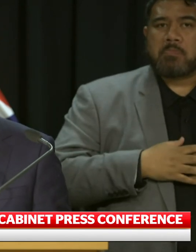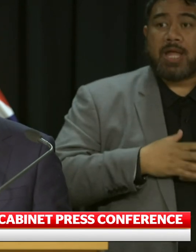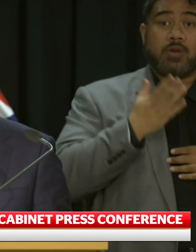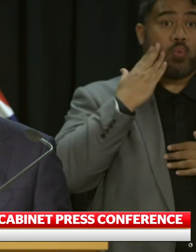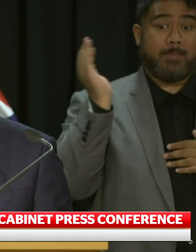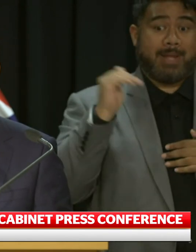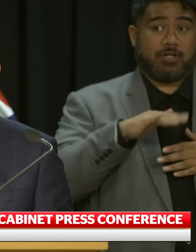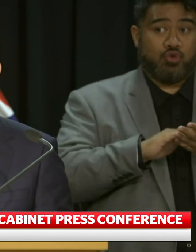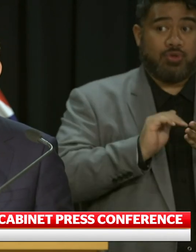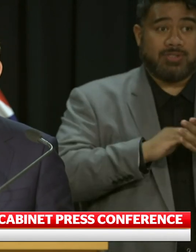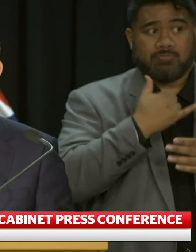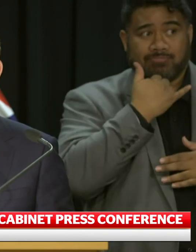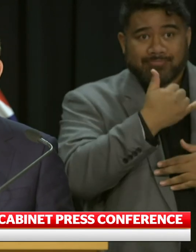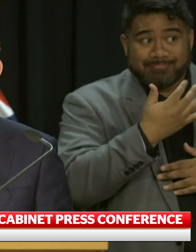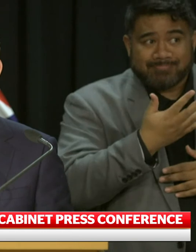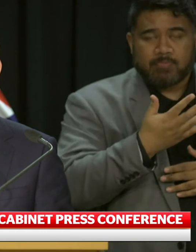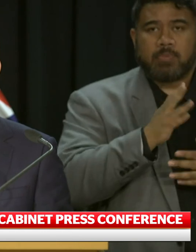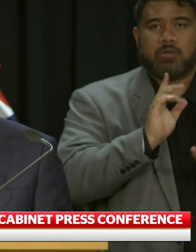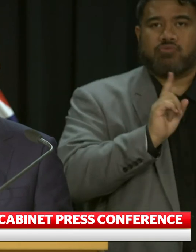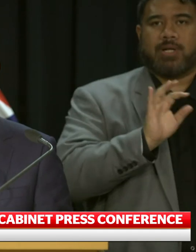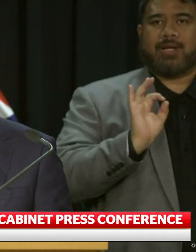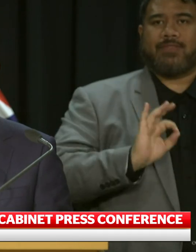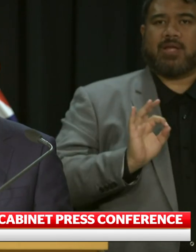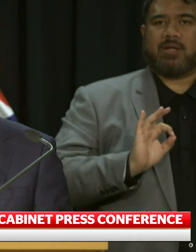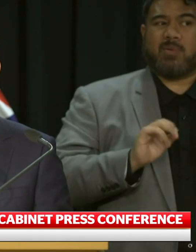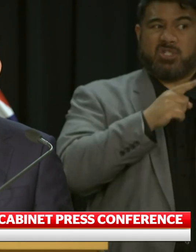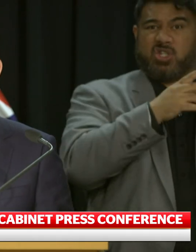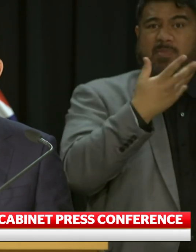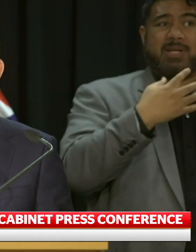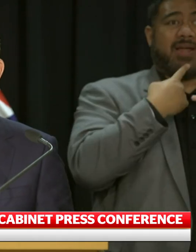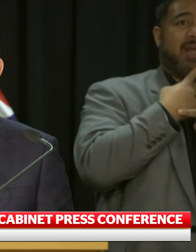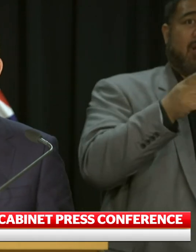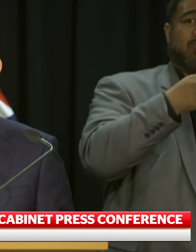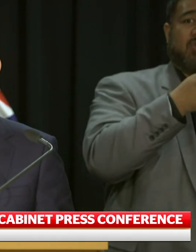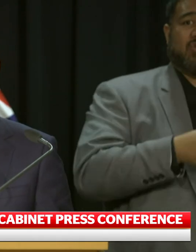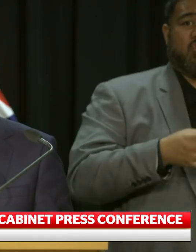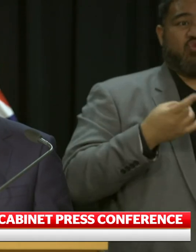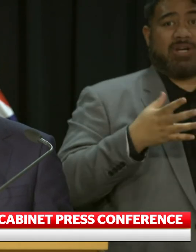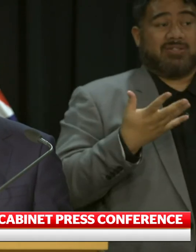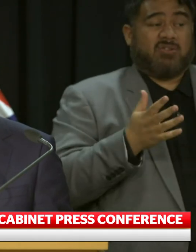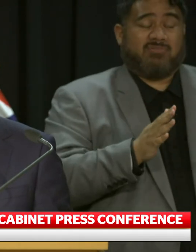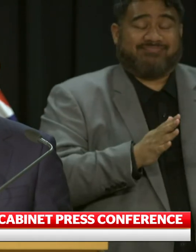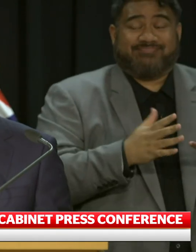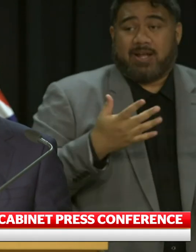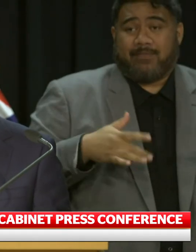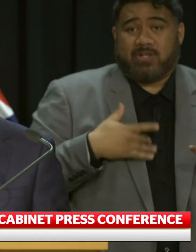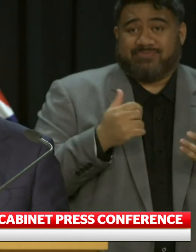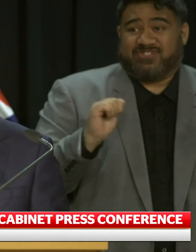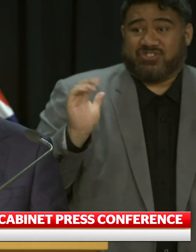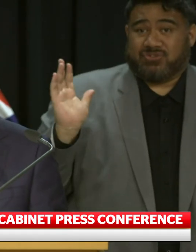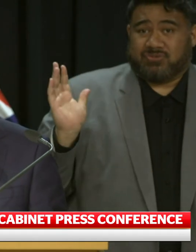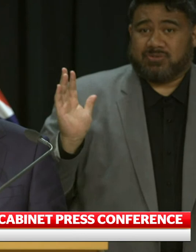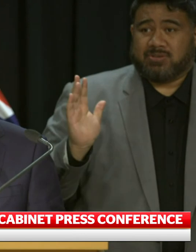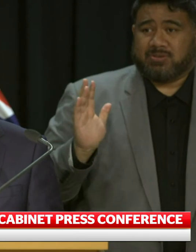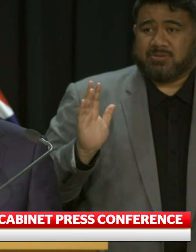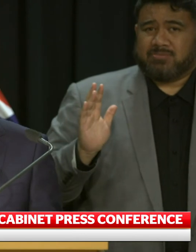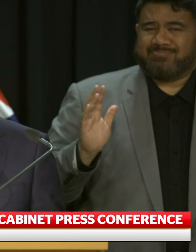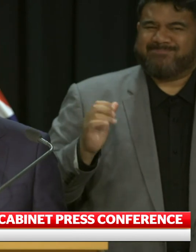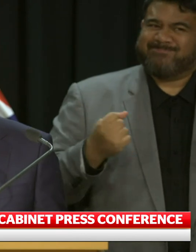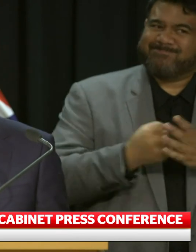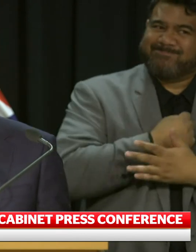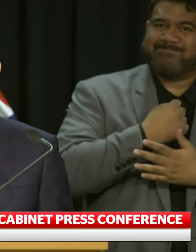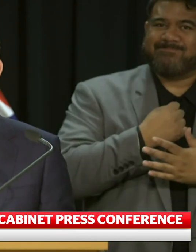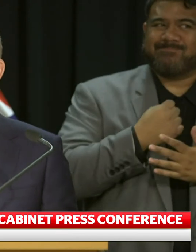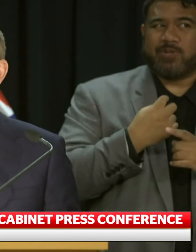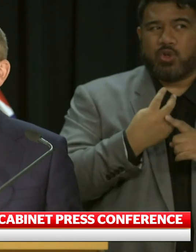has kind of passed, really, in the sense that she's made and announced her decision. Whilst I regret that and I'm disappointed by that, ultimately